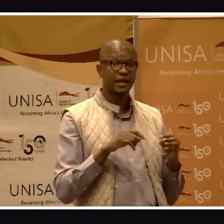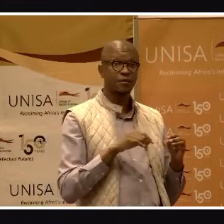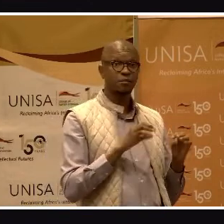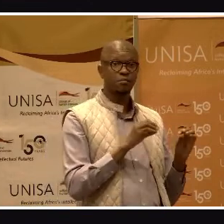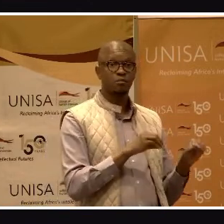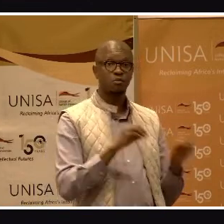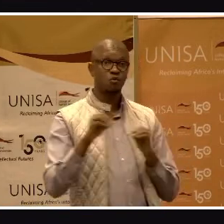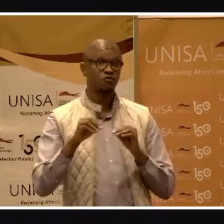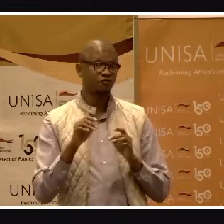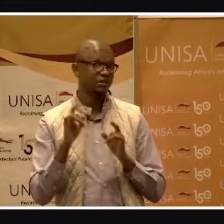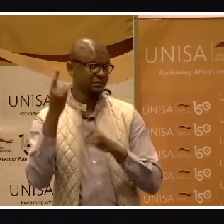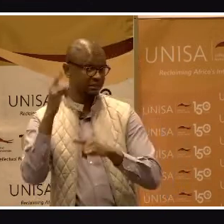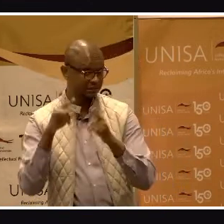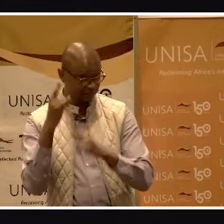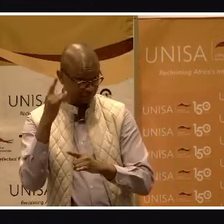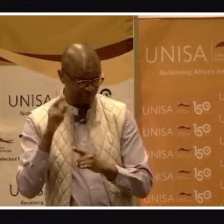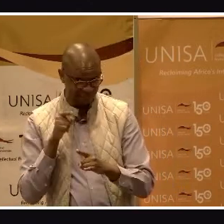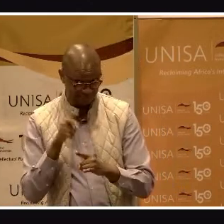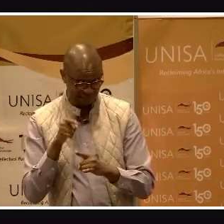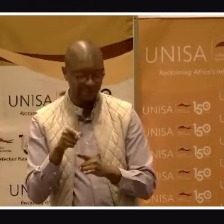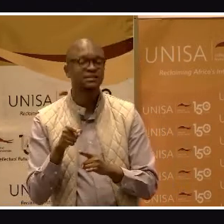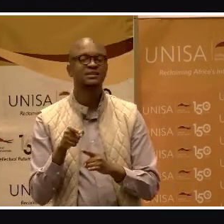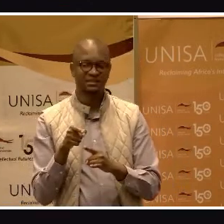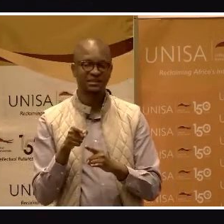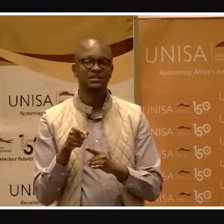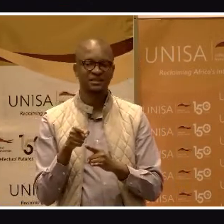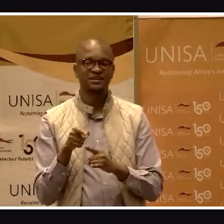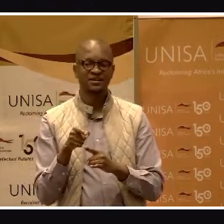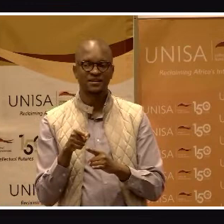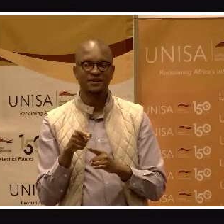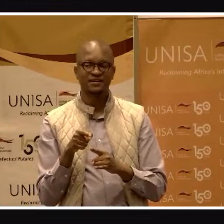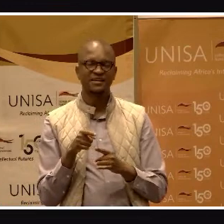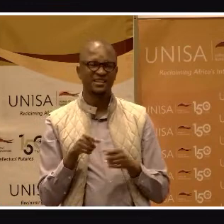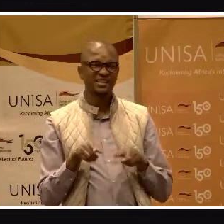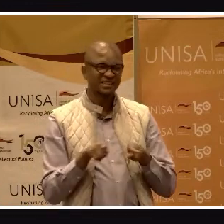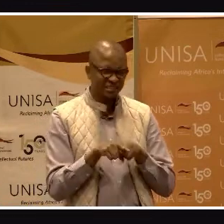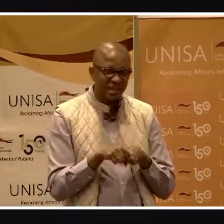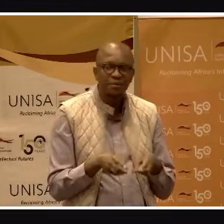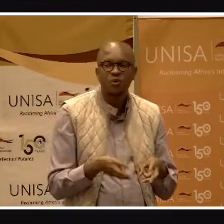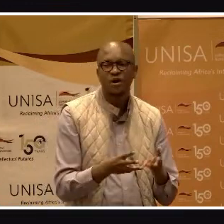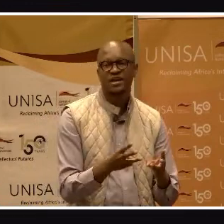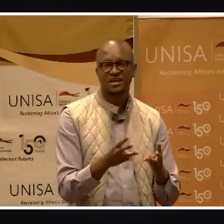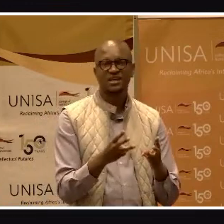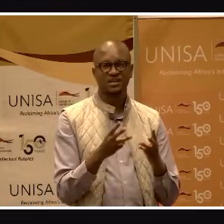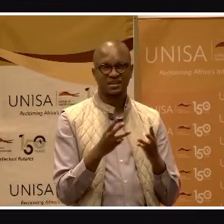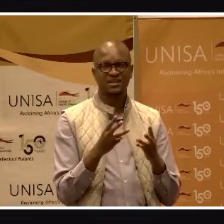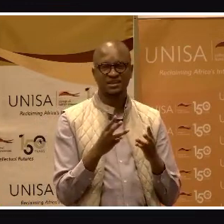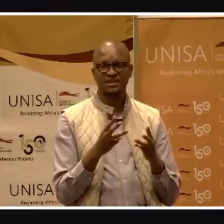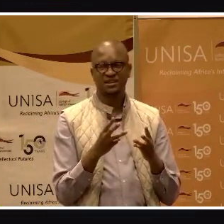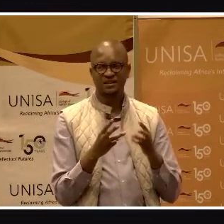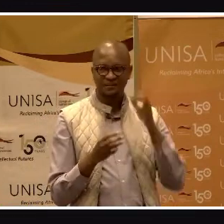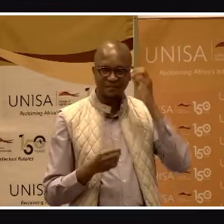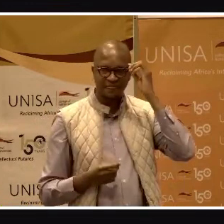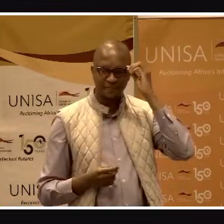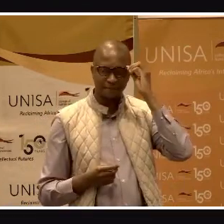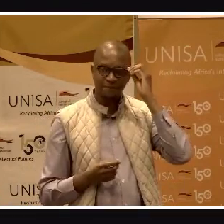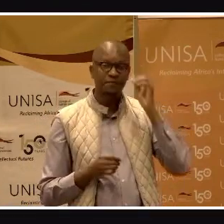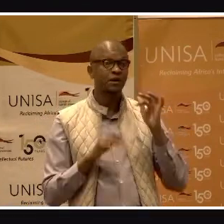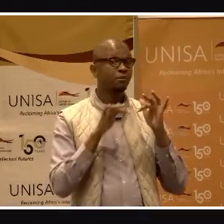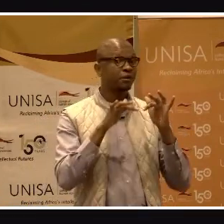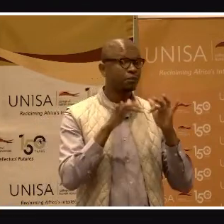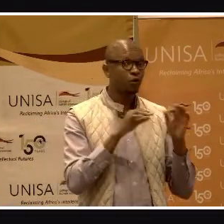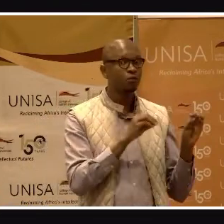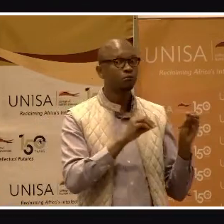area in a similar way to settlement colonization. So, as a result of that, what happened? People migrate to